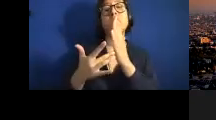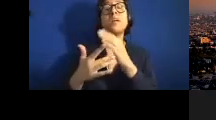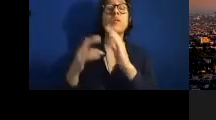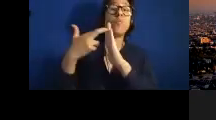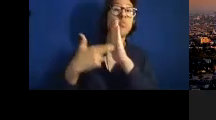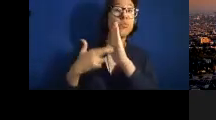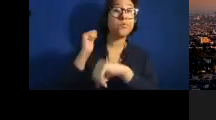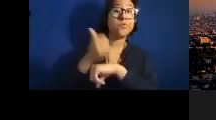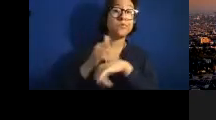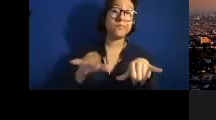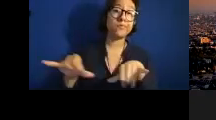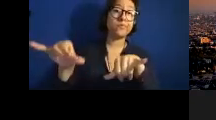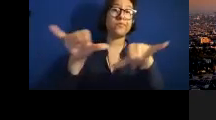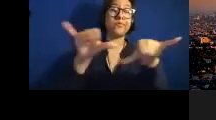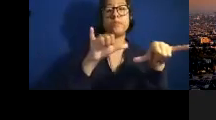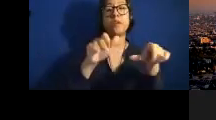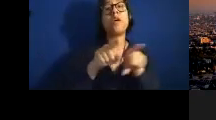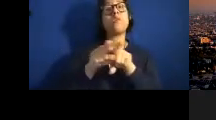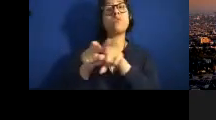issues and also for our own